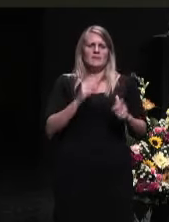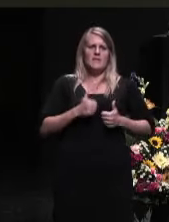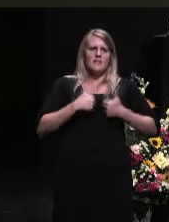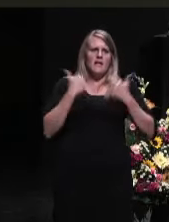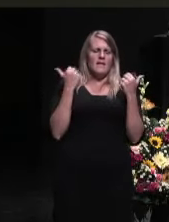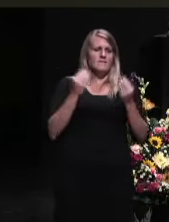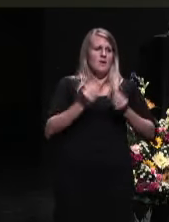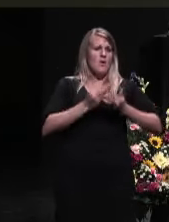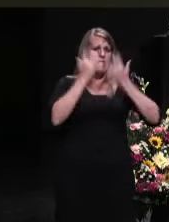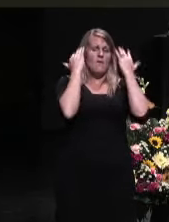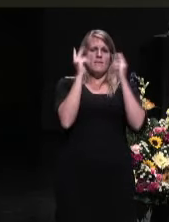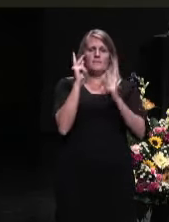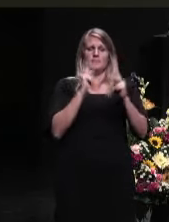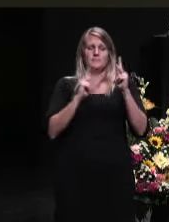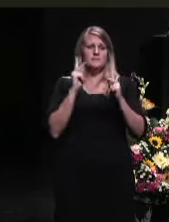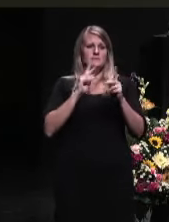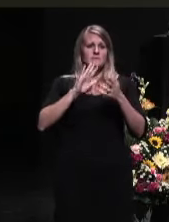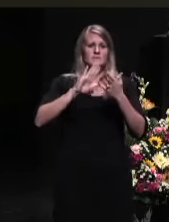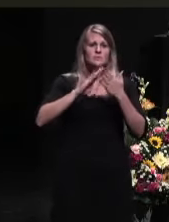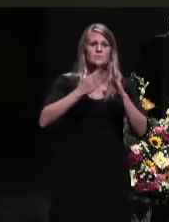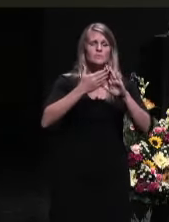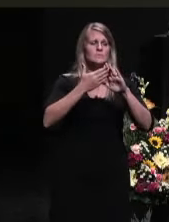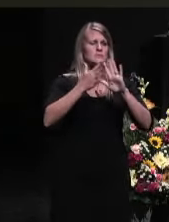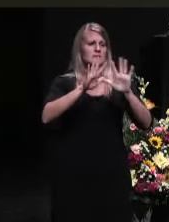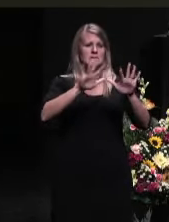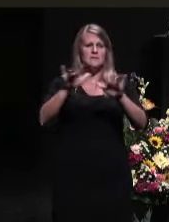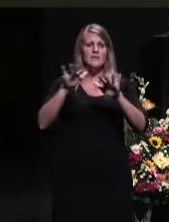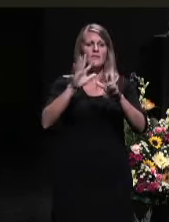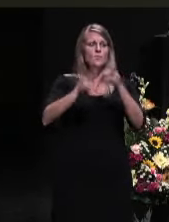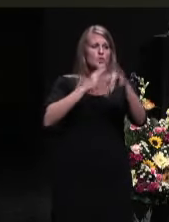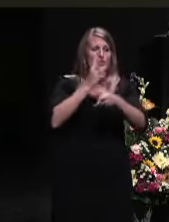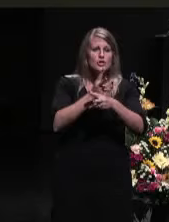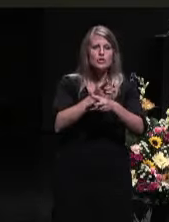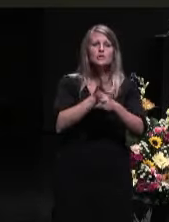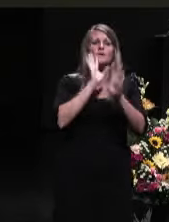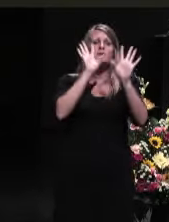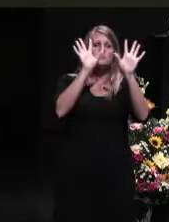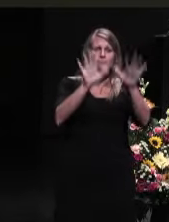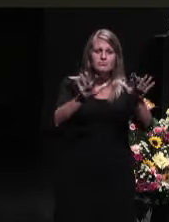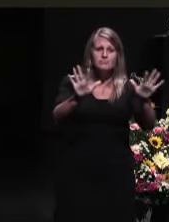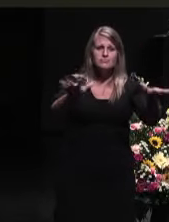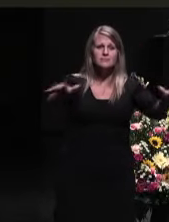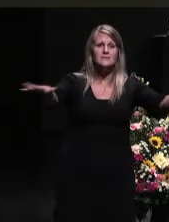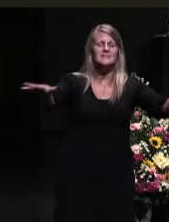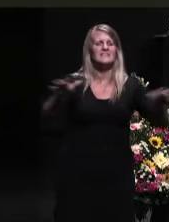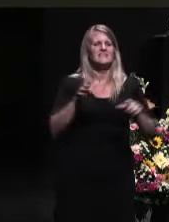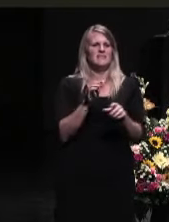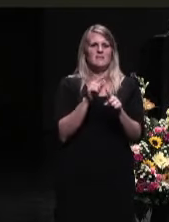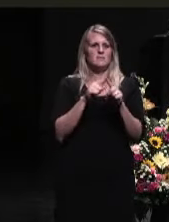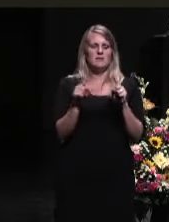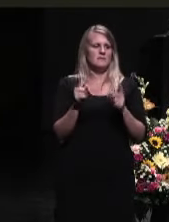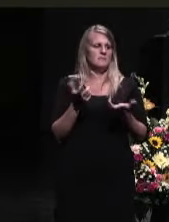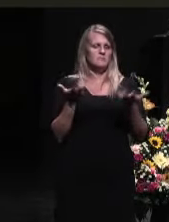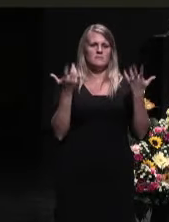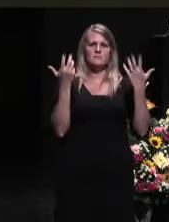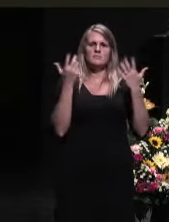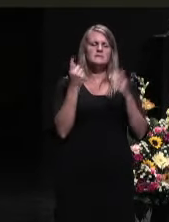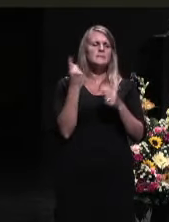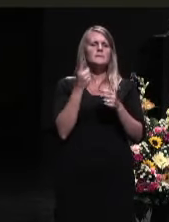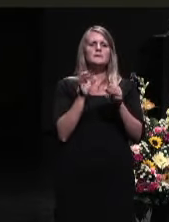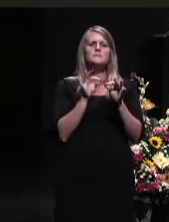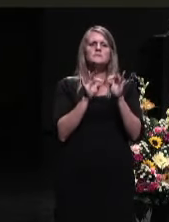the communities, and ultimately the world that we impact. But it's in that context that I underscore how we are all